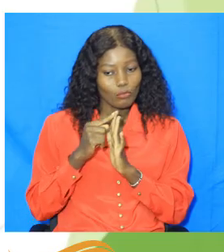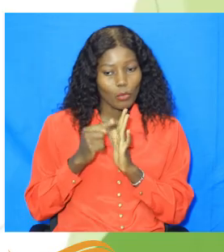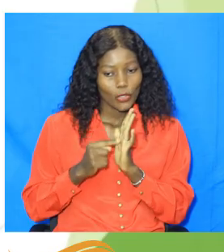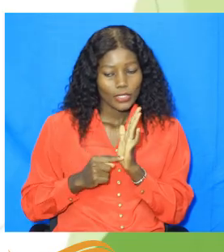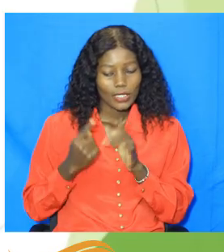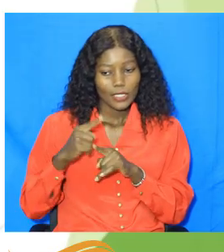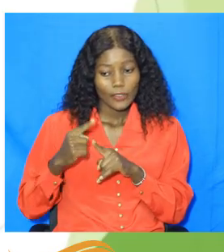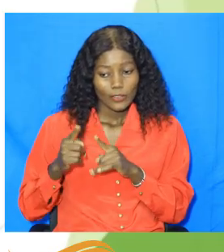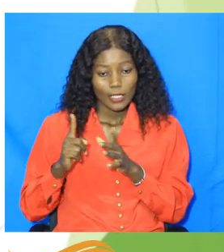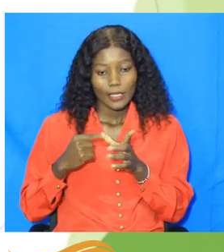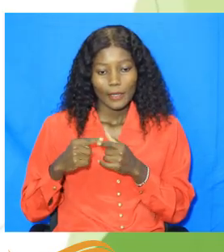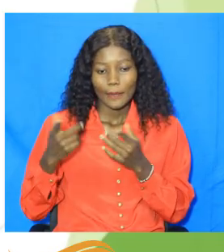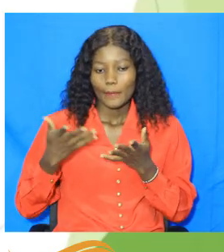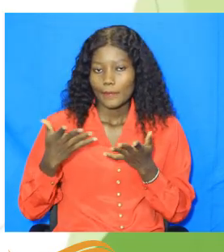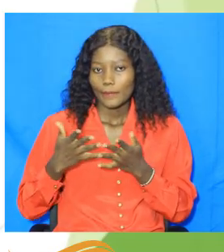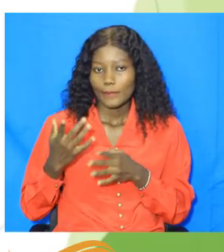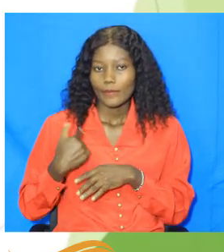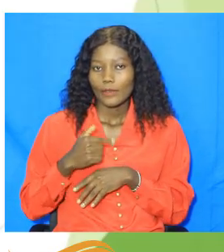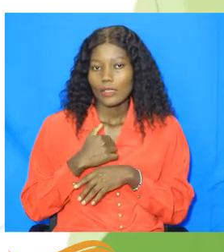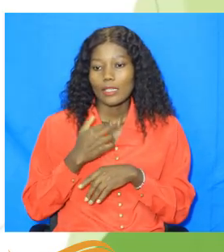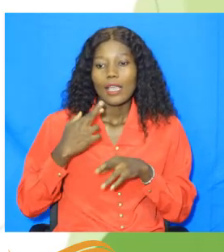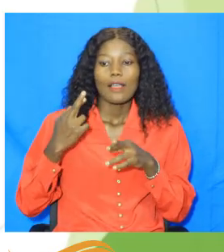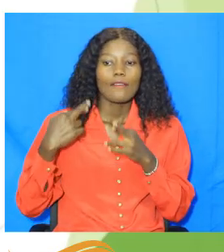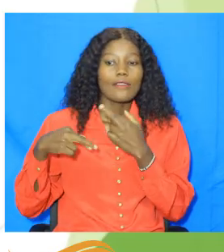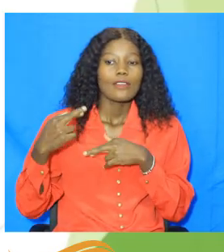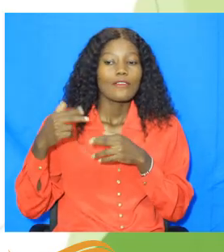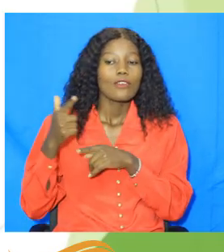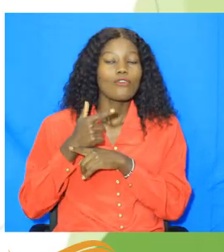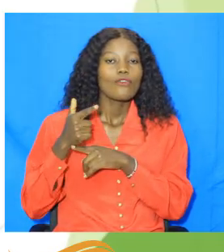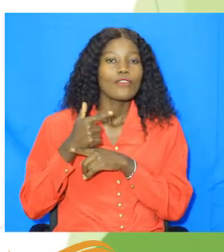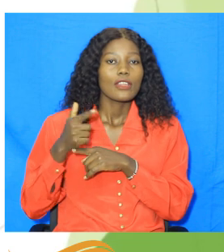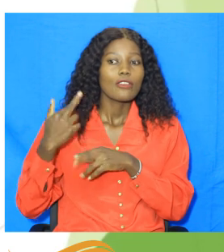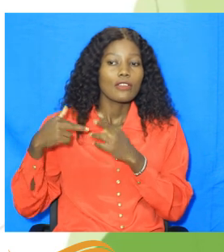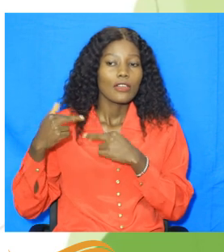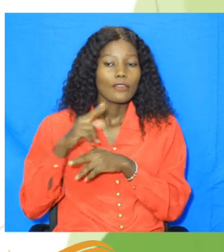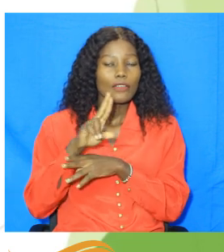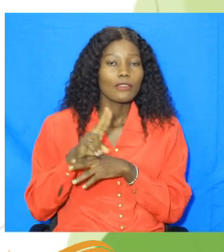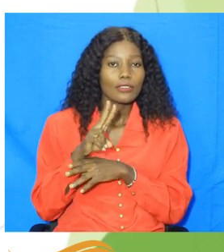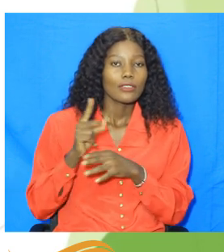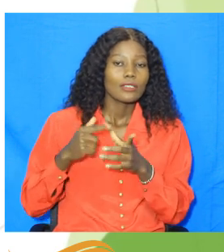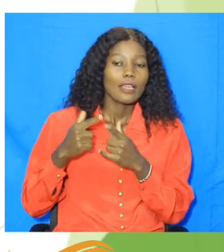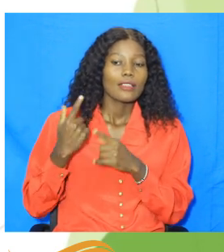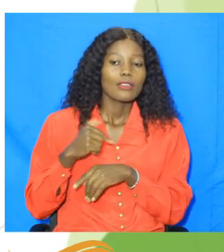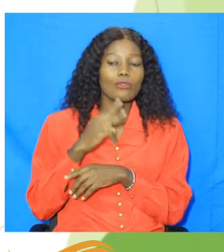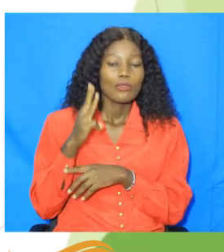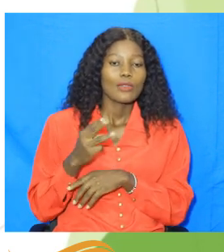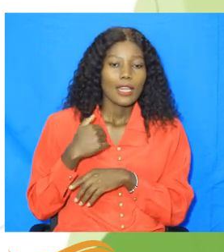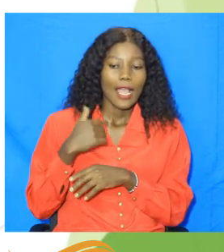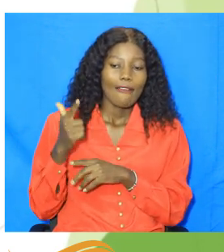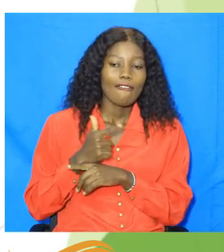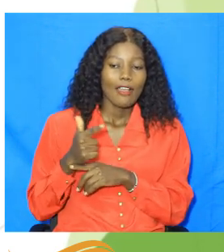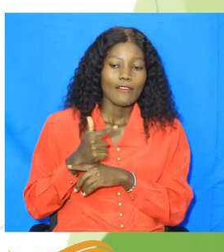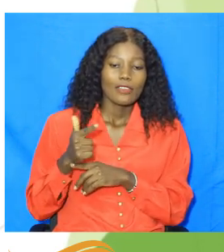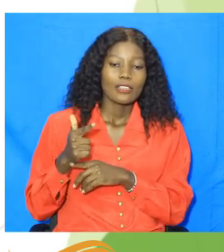And where we have video review, or where video review is used, then we'll have a video